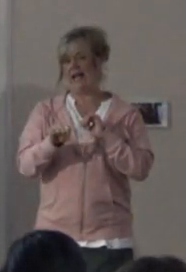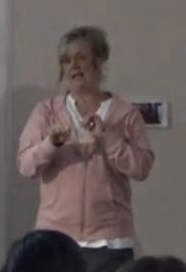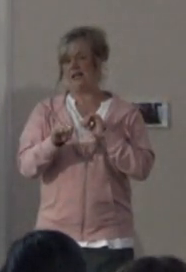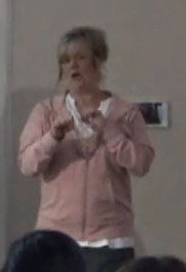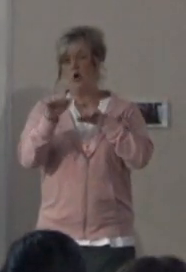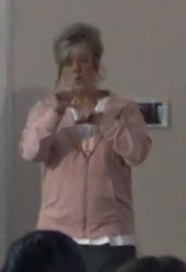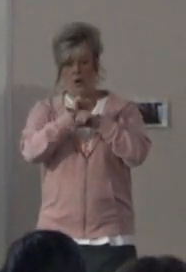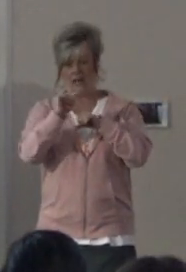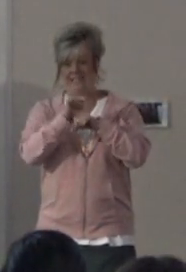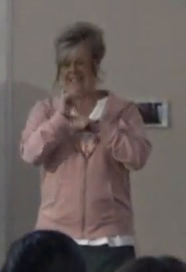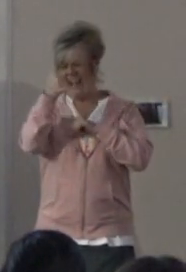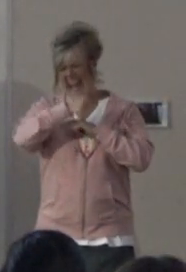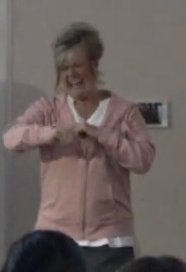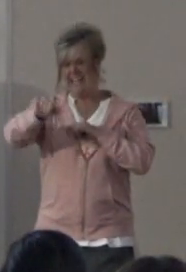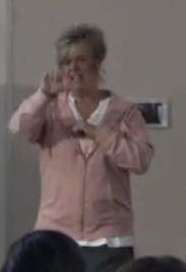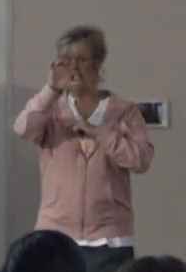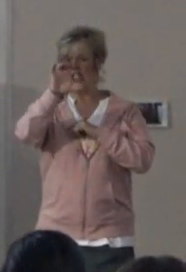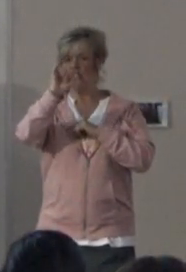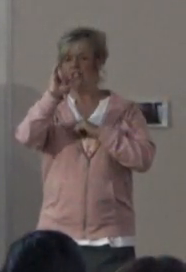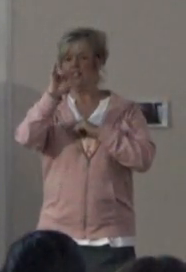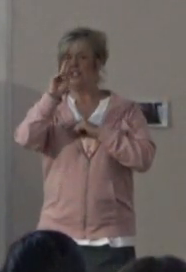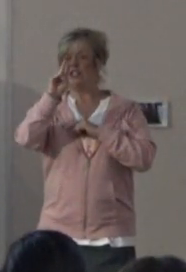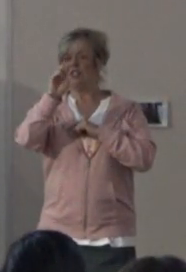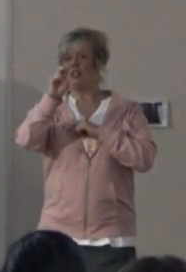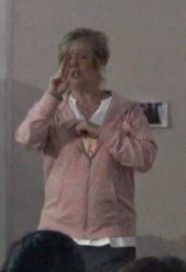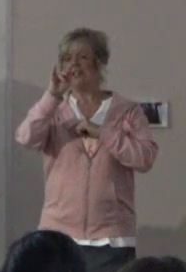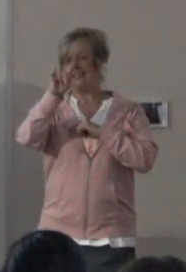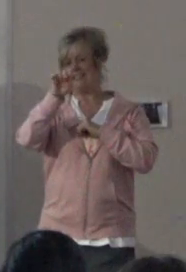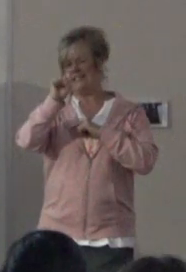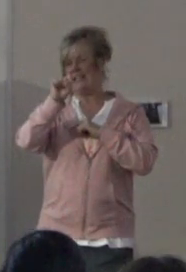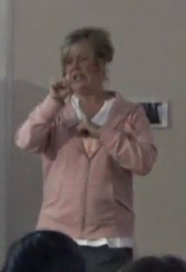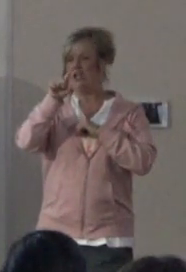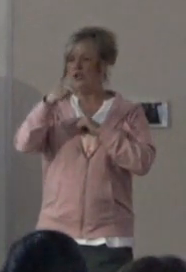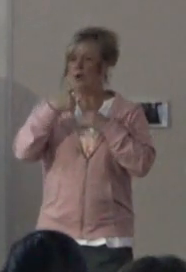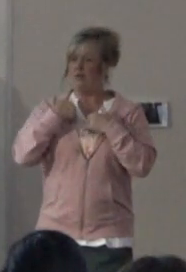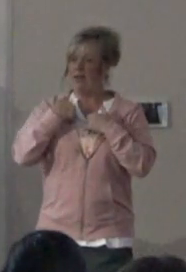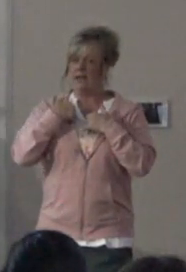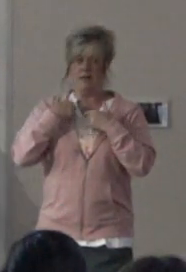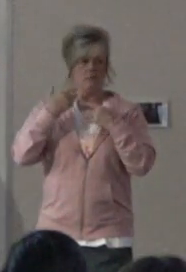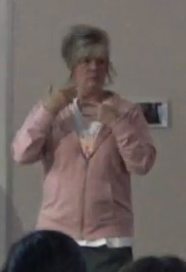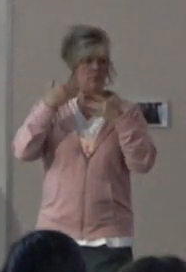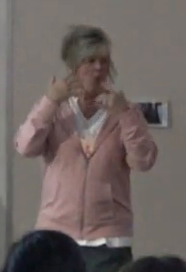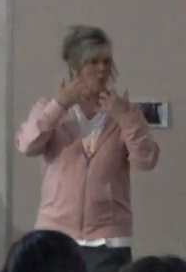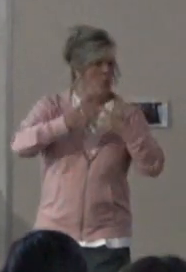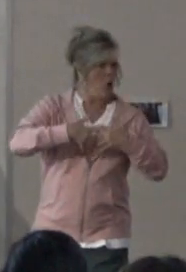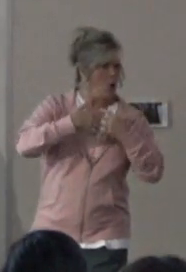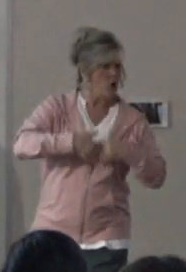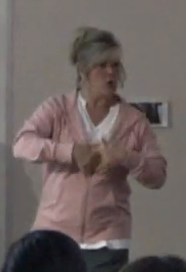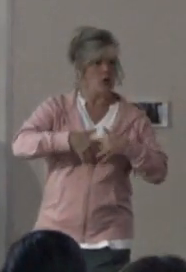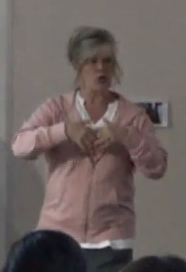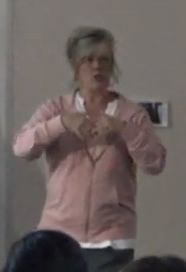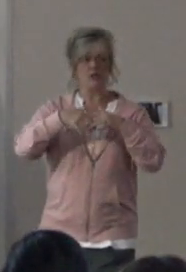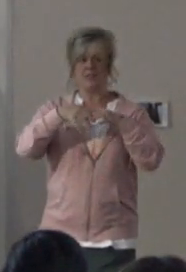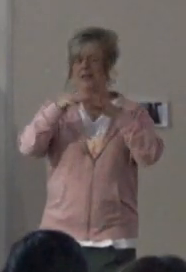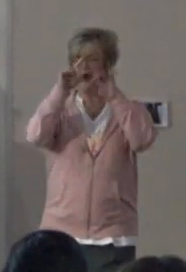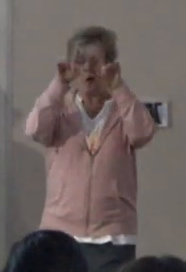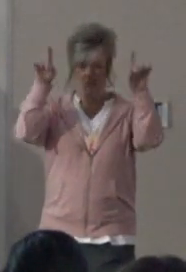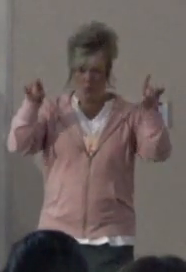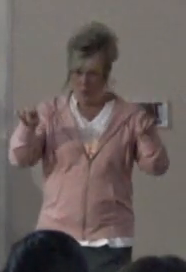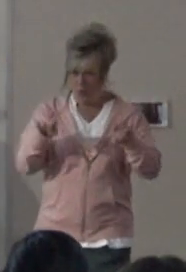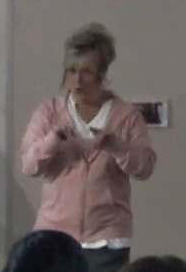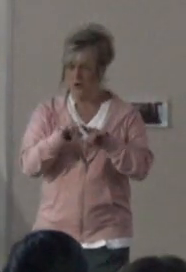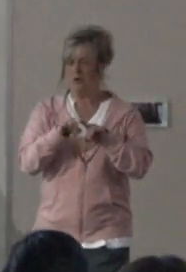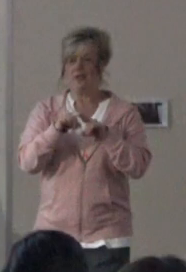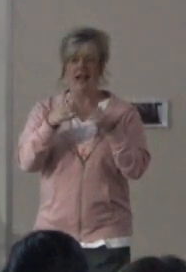simulate any circuits that you want. It gives you this bank of breadboards, motors, lights, buttons, anything. And